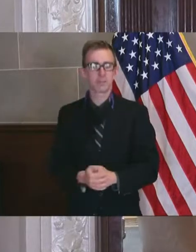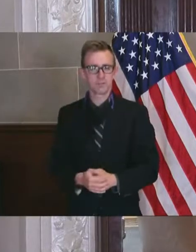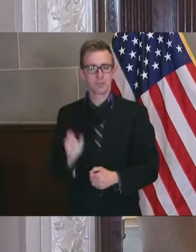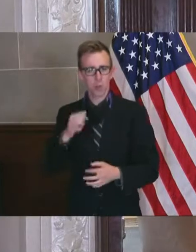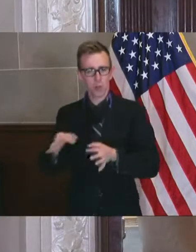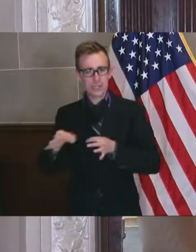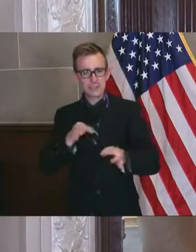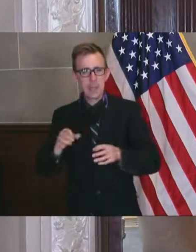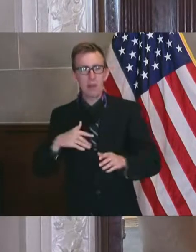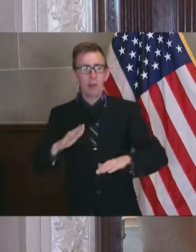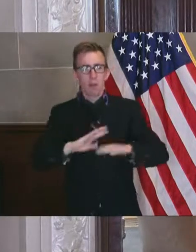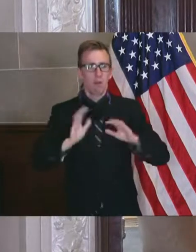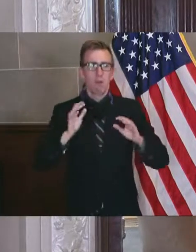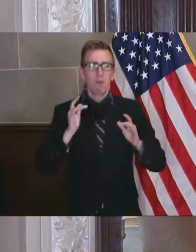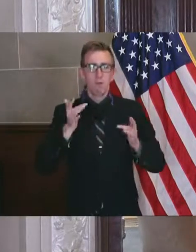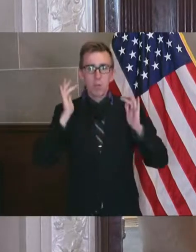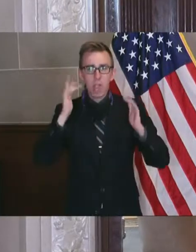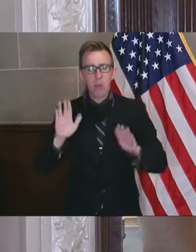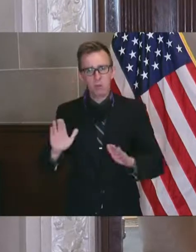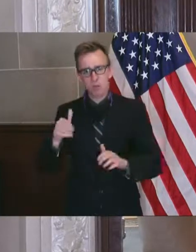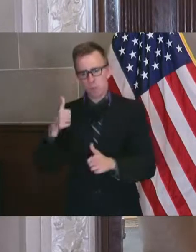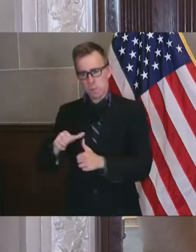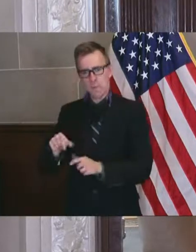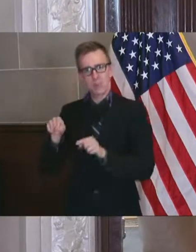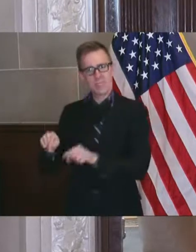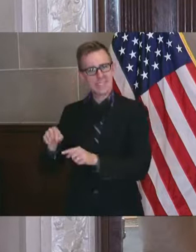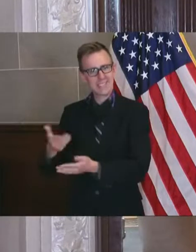people, because we get way too